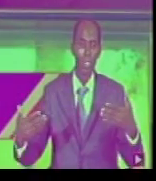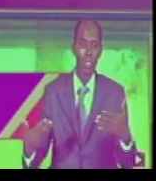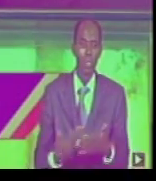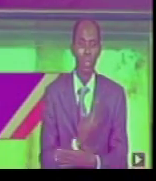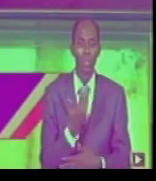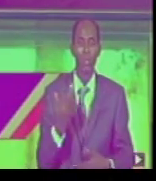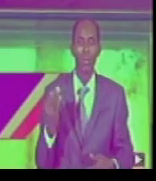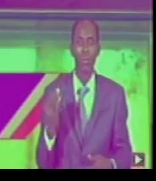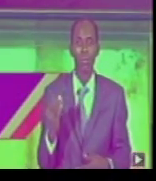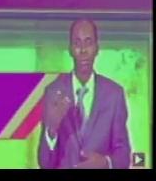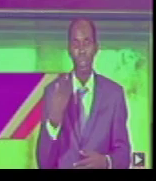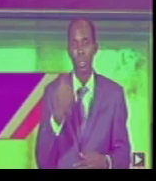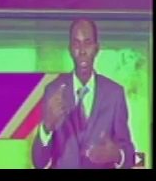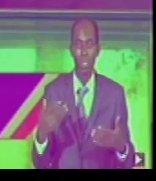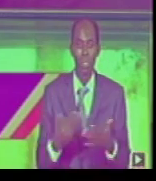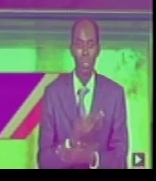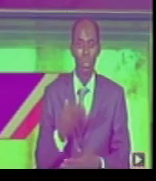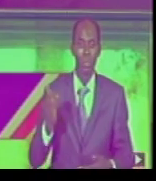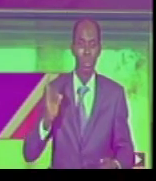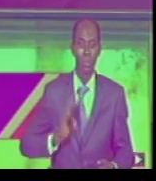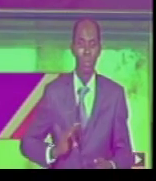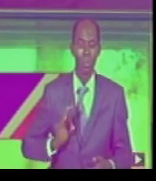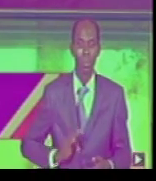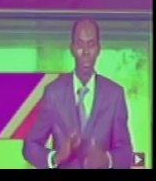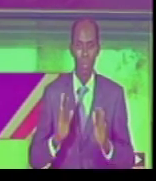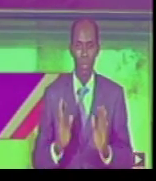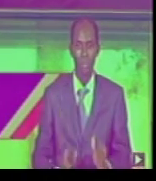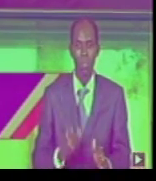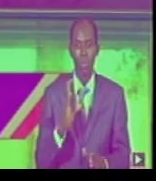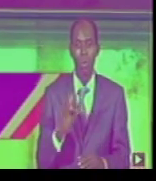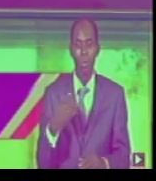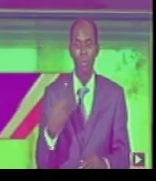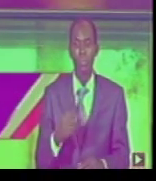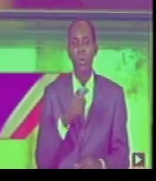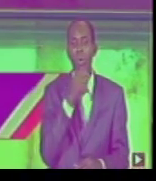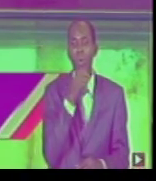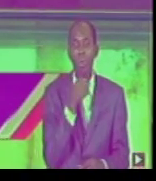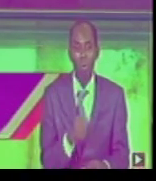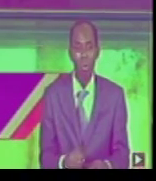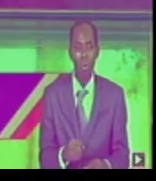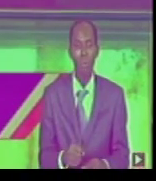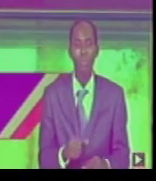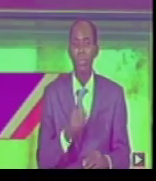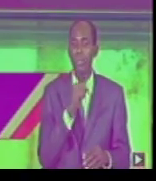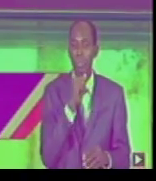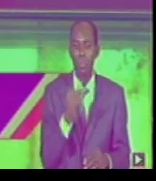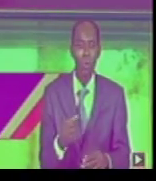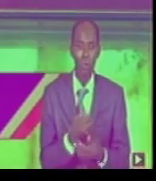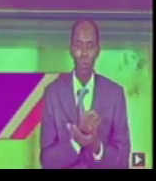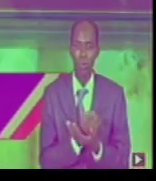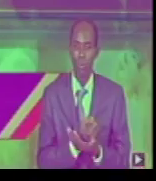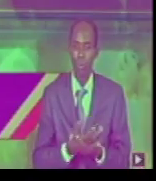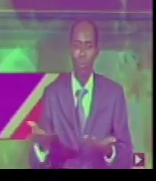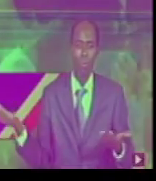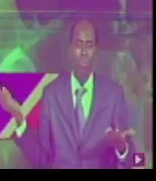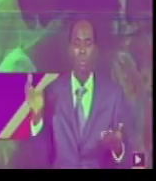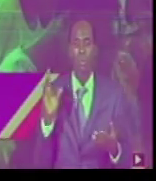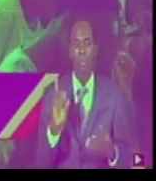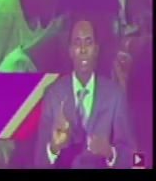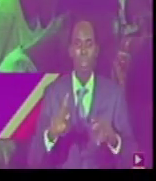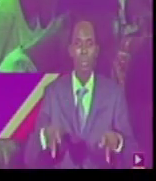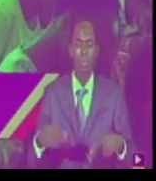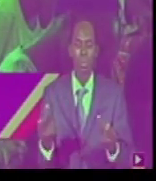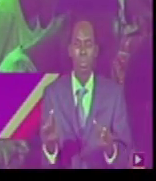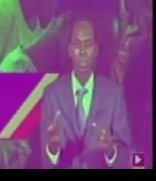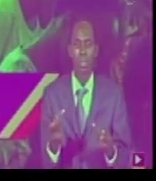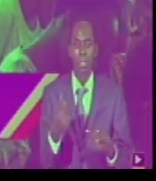the old inexhaustible provision. The new beneficiaries. Are they